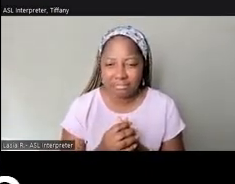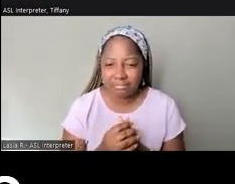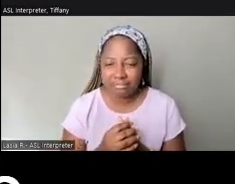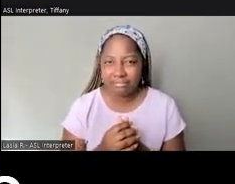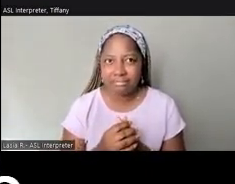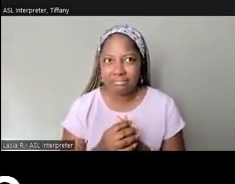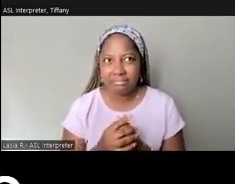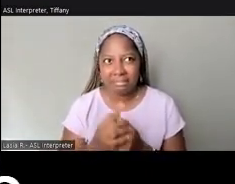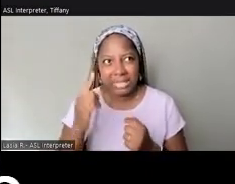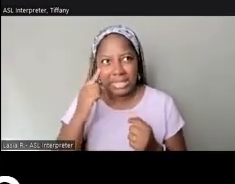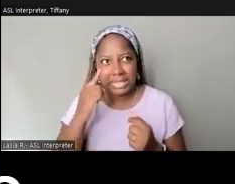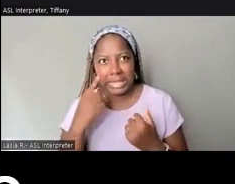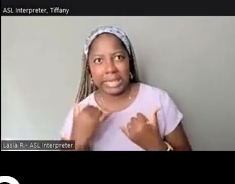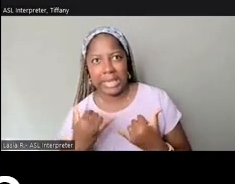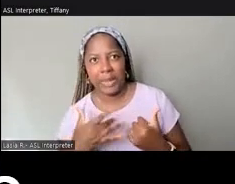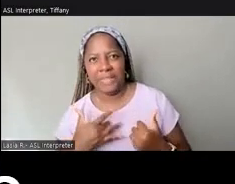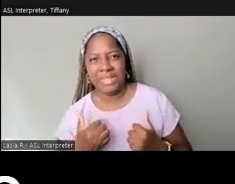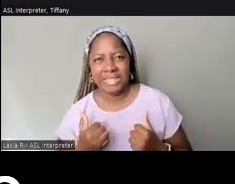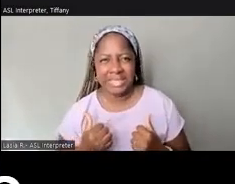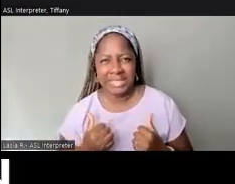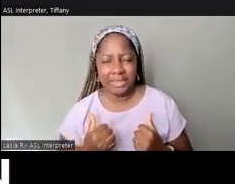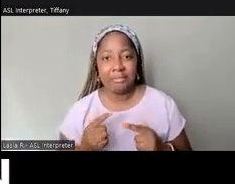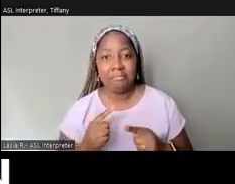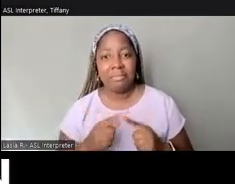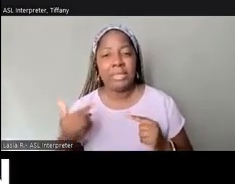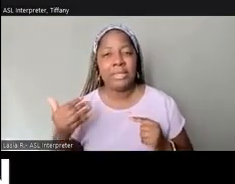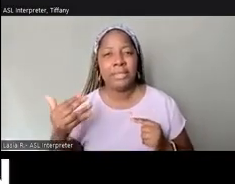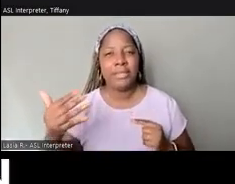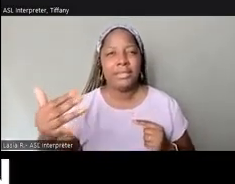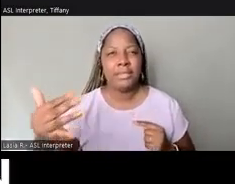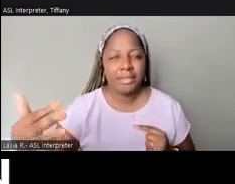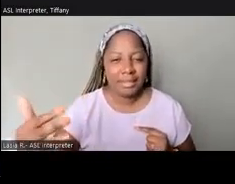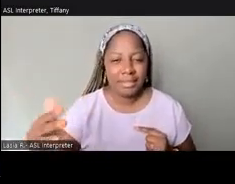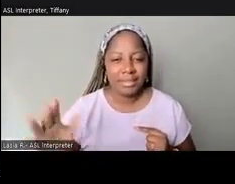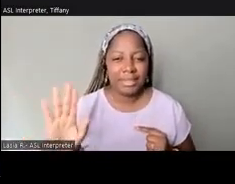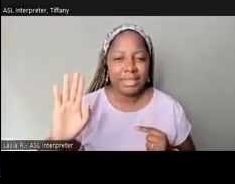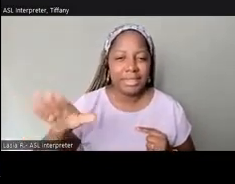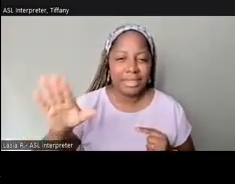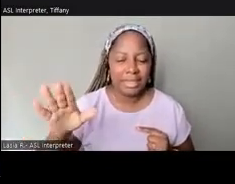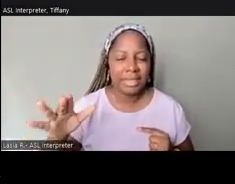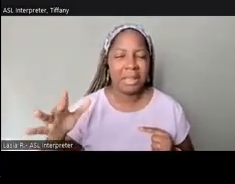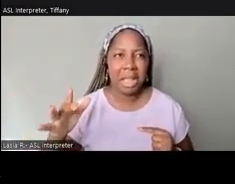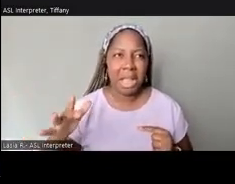range thing that could have implications down the road?